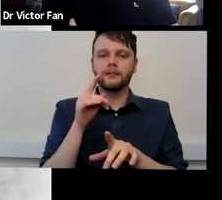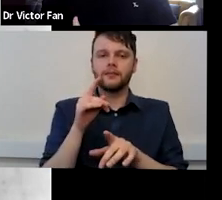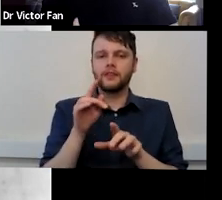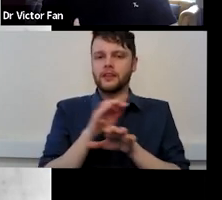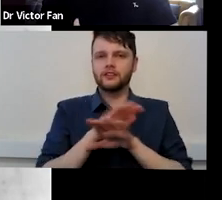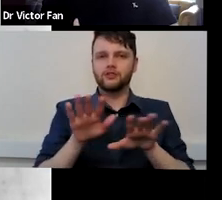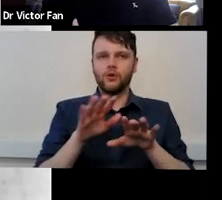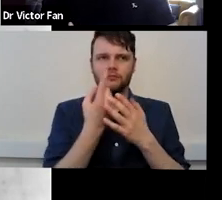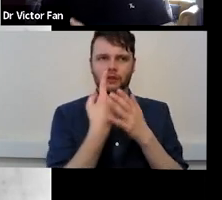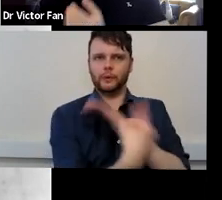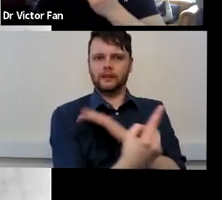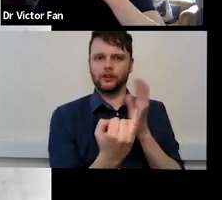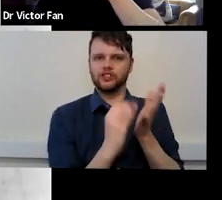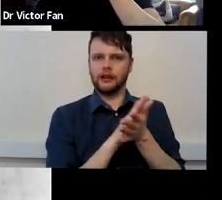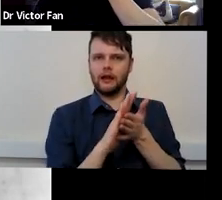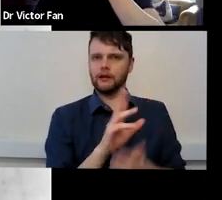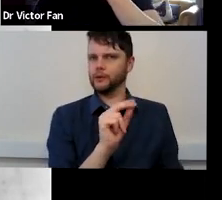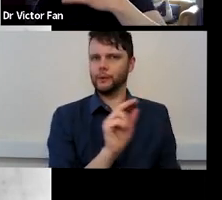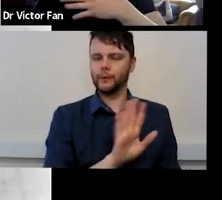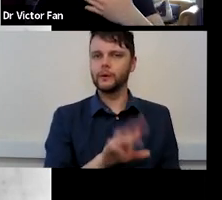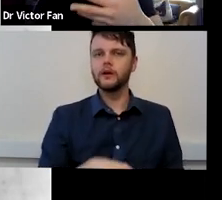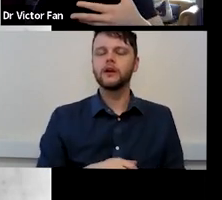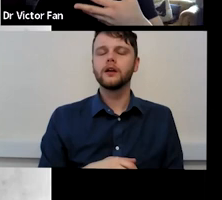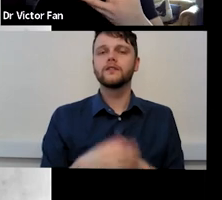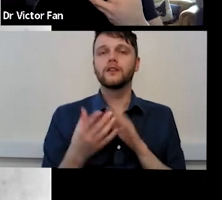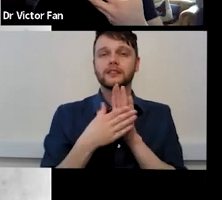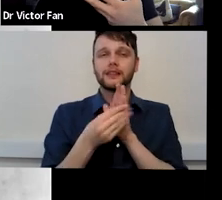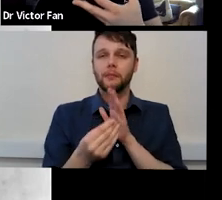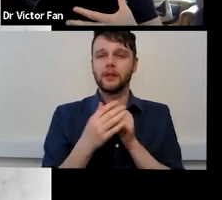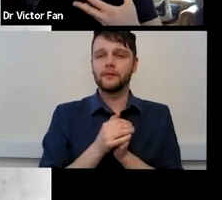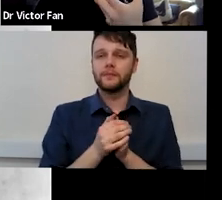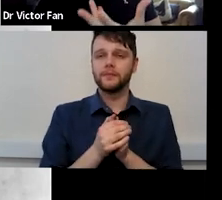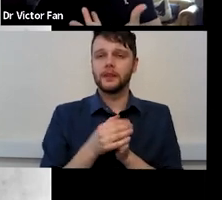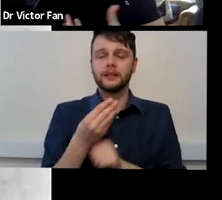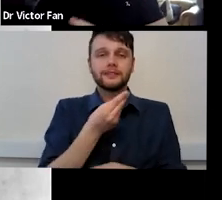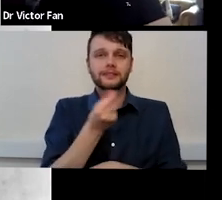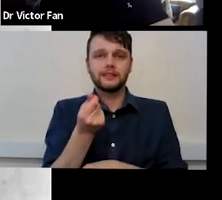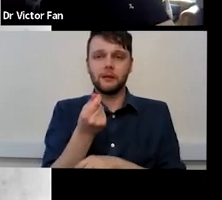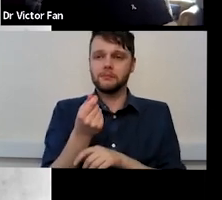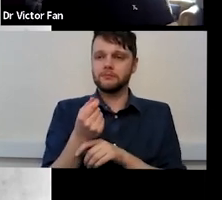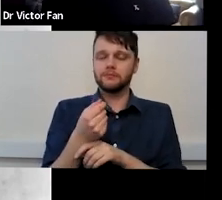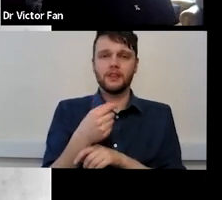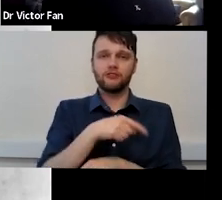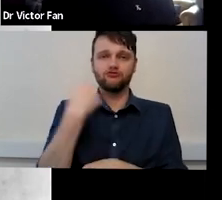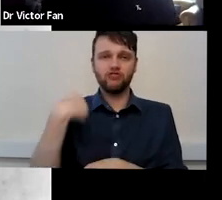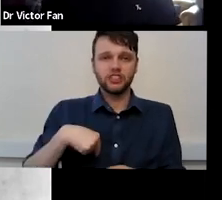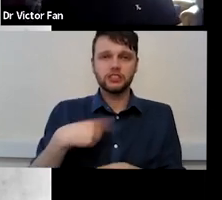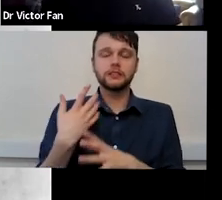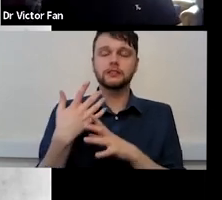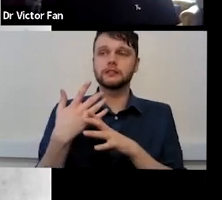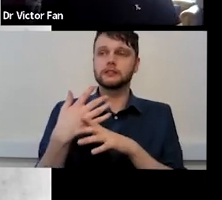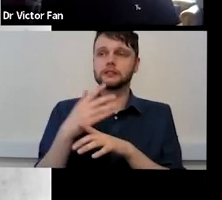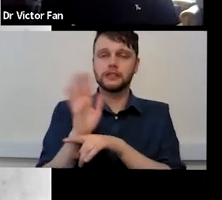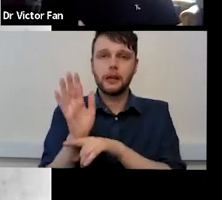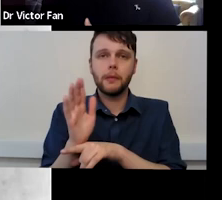entirely unique to Shanghai. For example, certain modes of Russian cinema before the revolution,